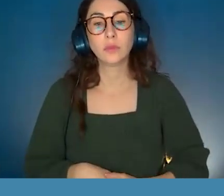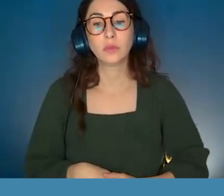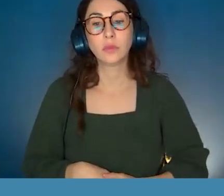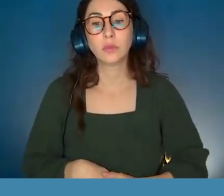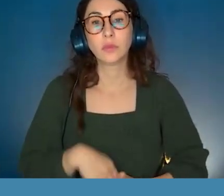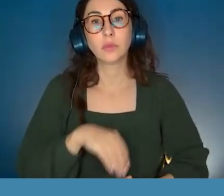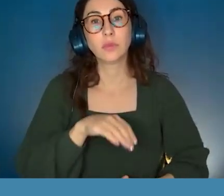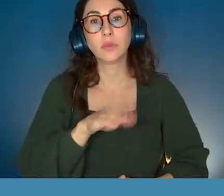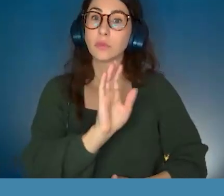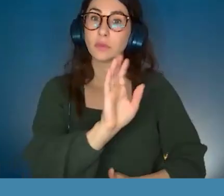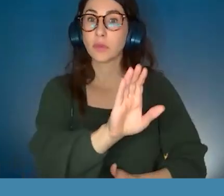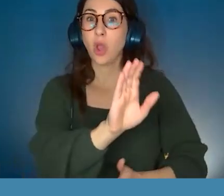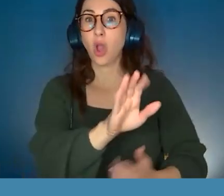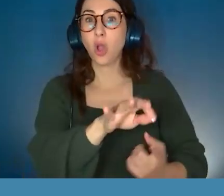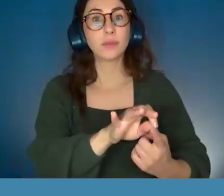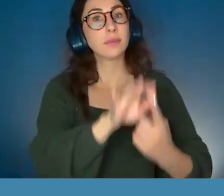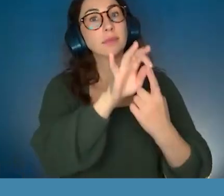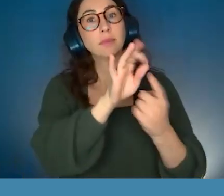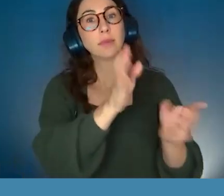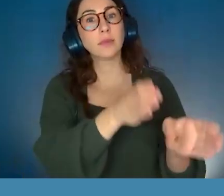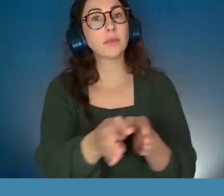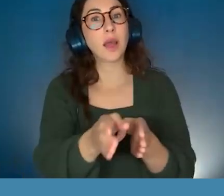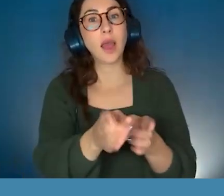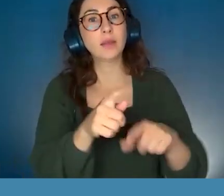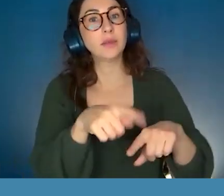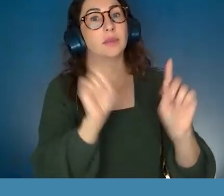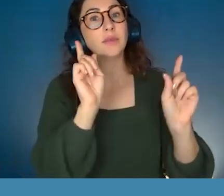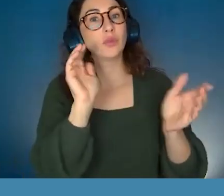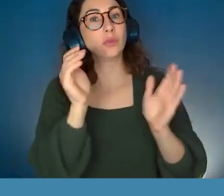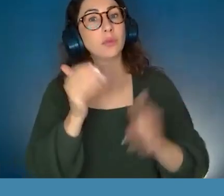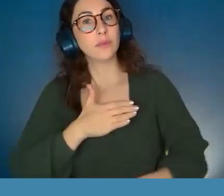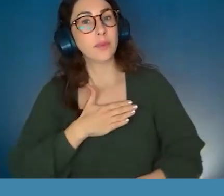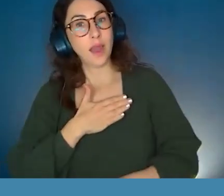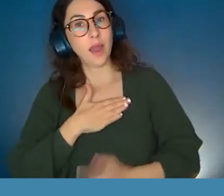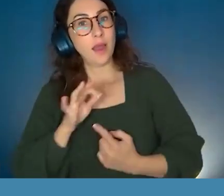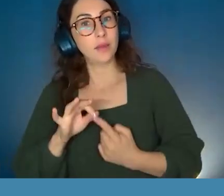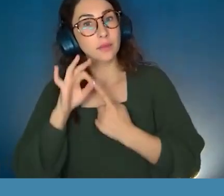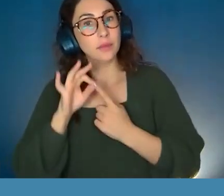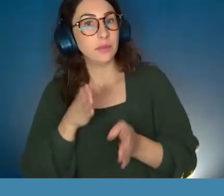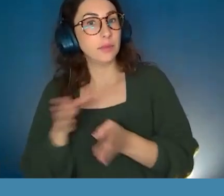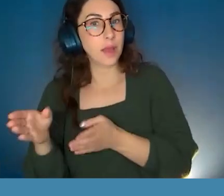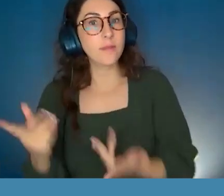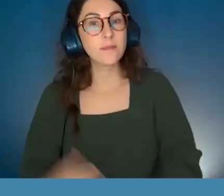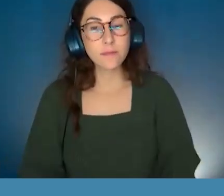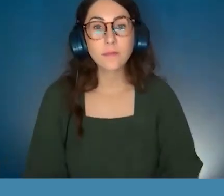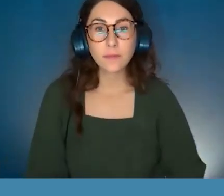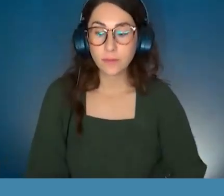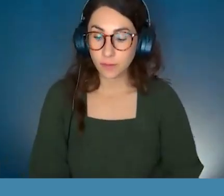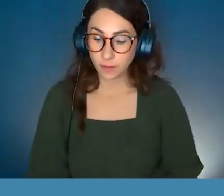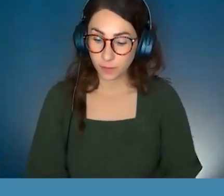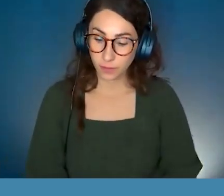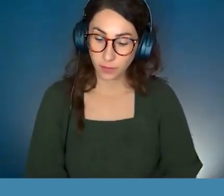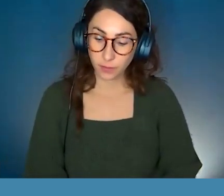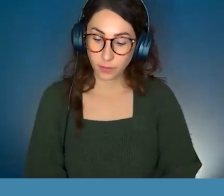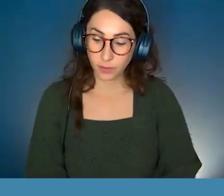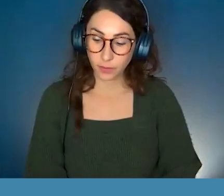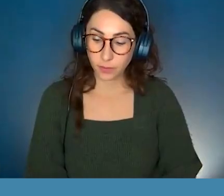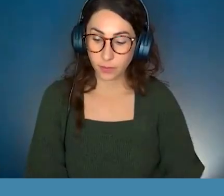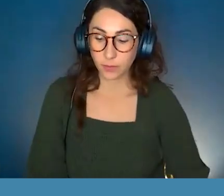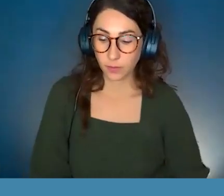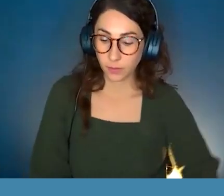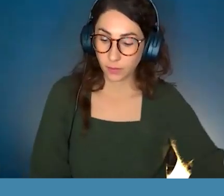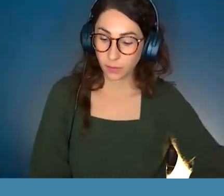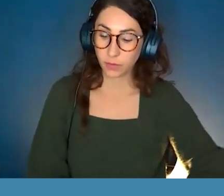require from their CSC might be completely different from what the other one, another person may benefit from. And so treatment plans